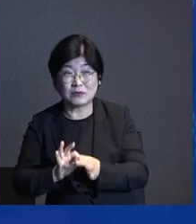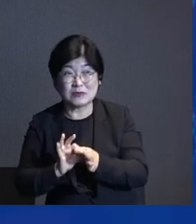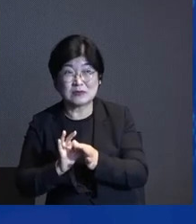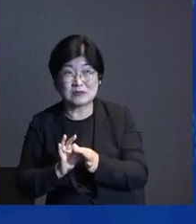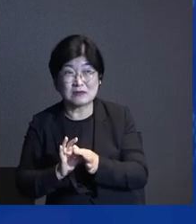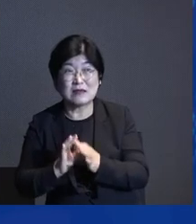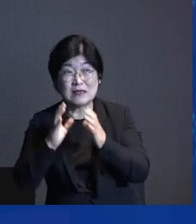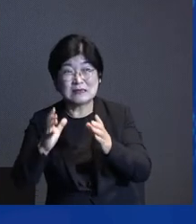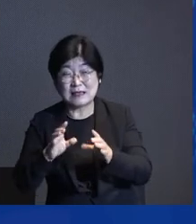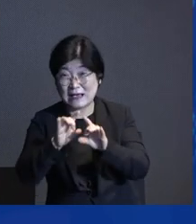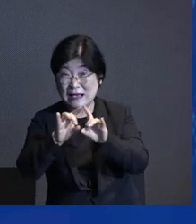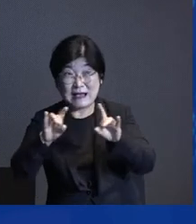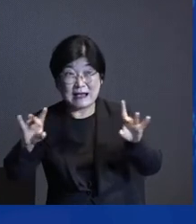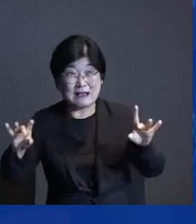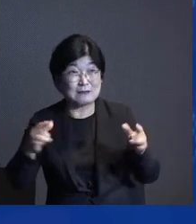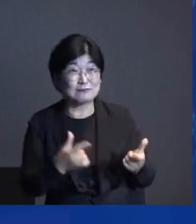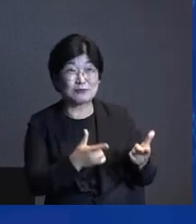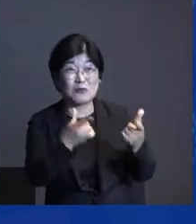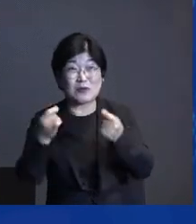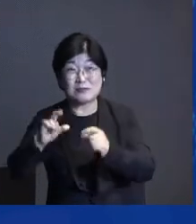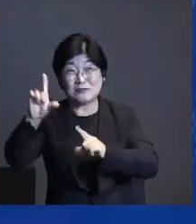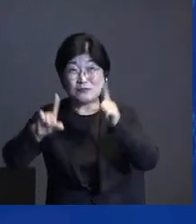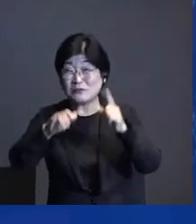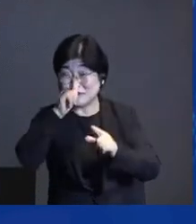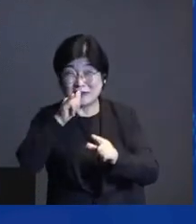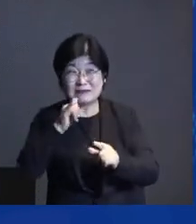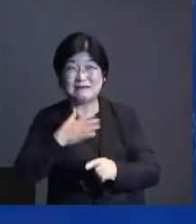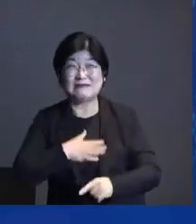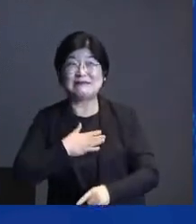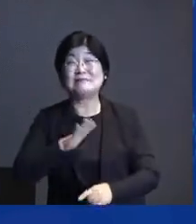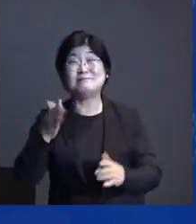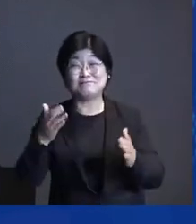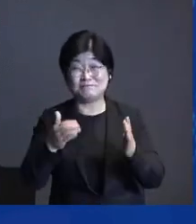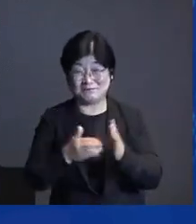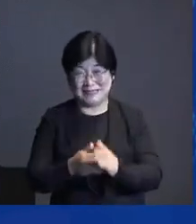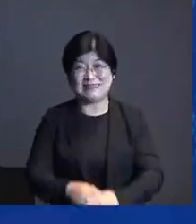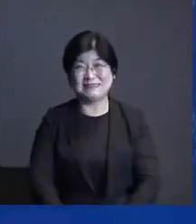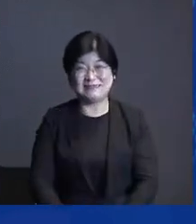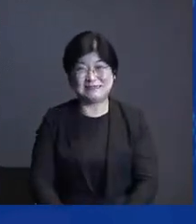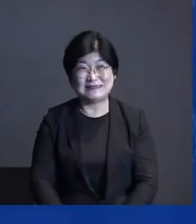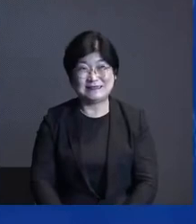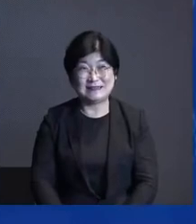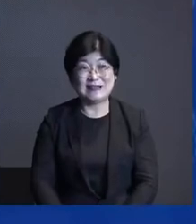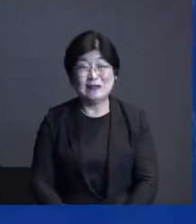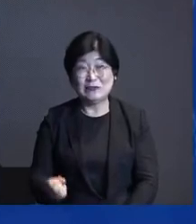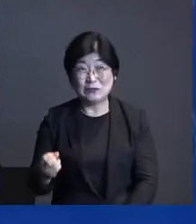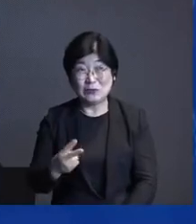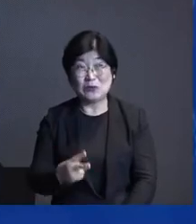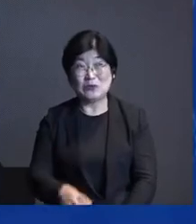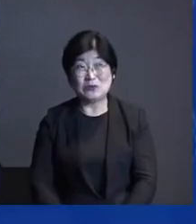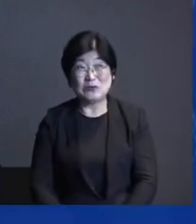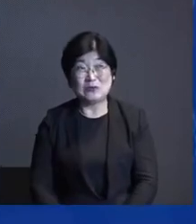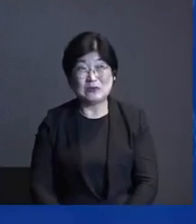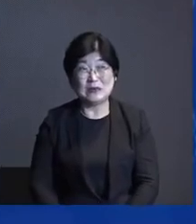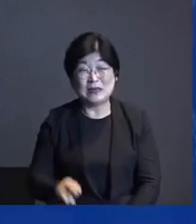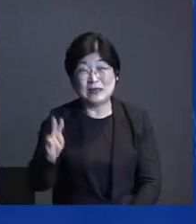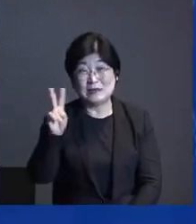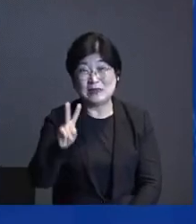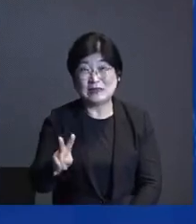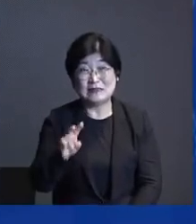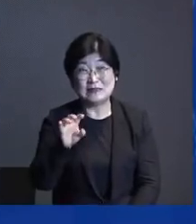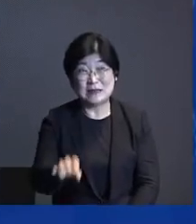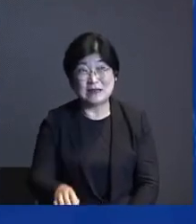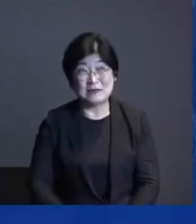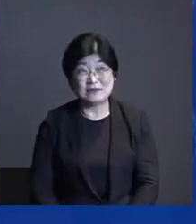you. Okay, what about Ms. Unga from Thailand? I mean, Vietnam, sorry.